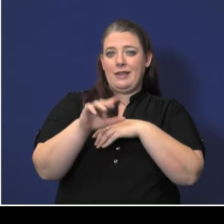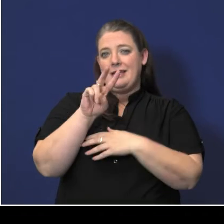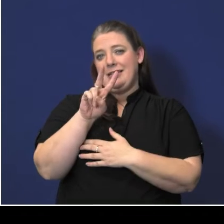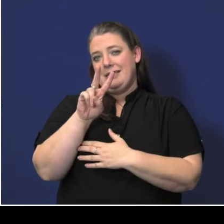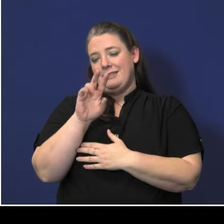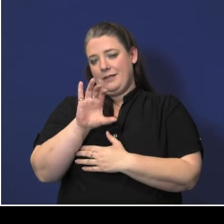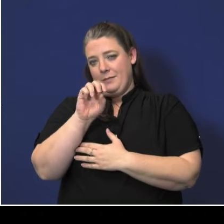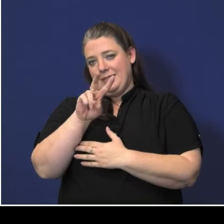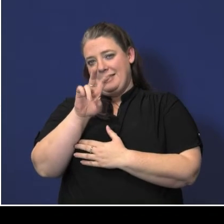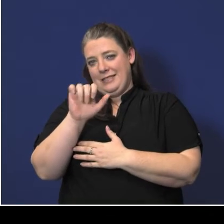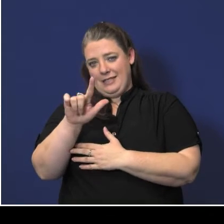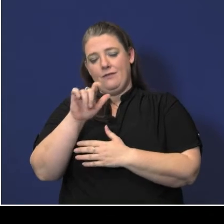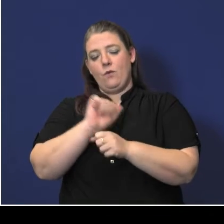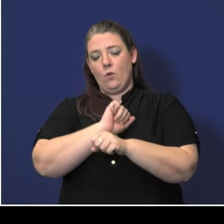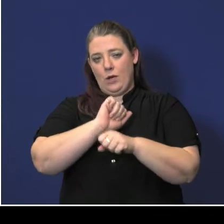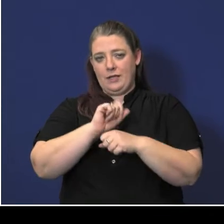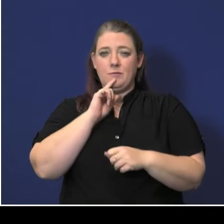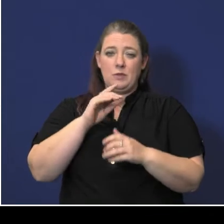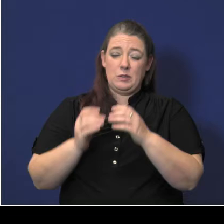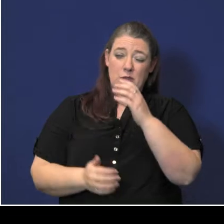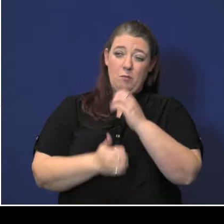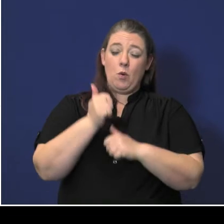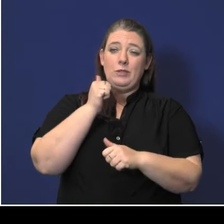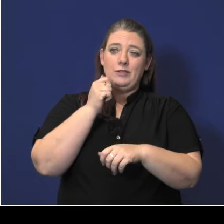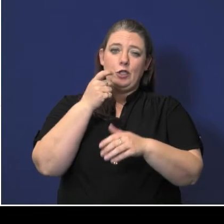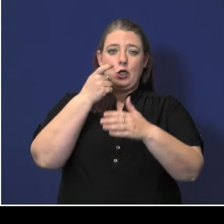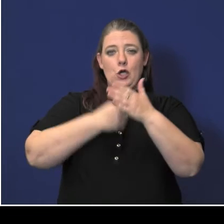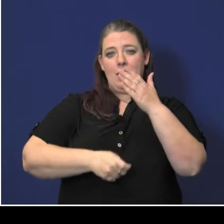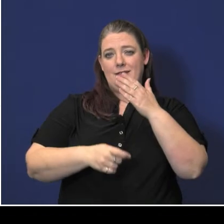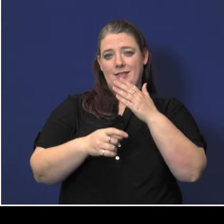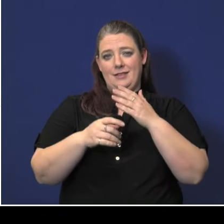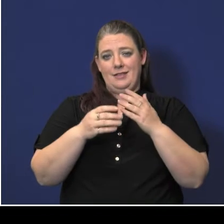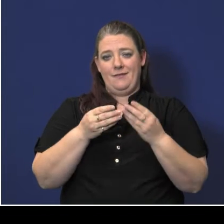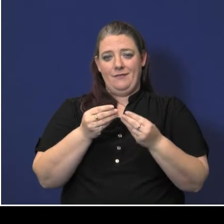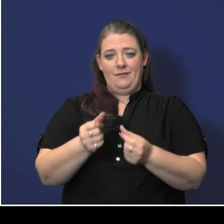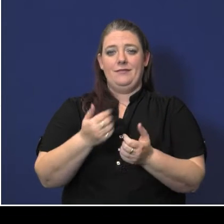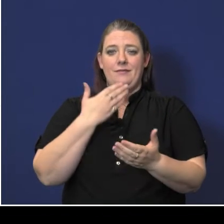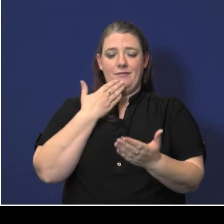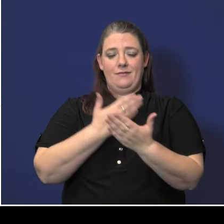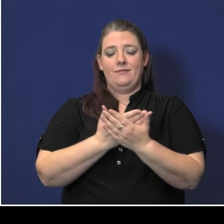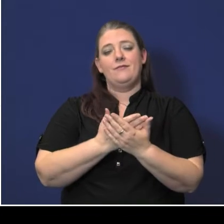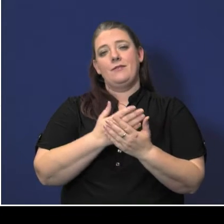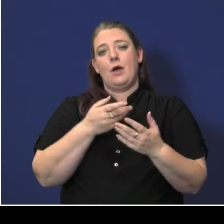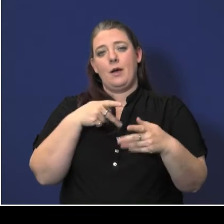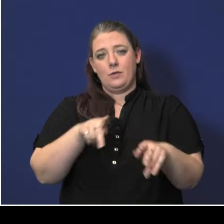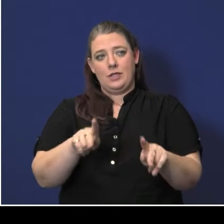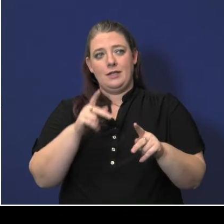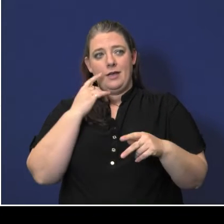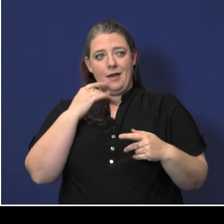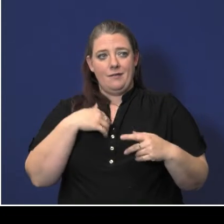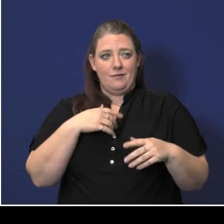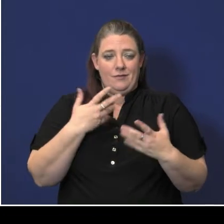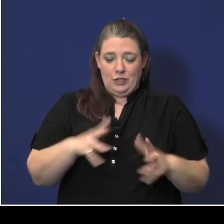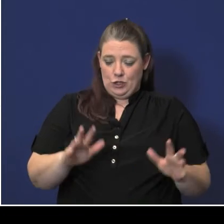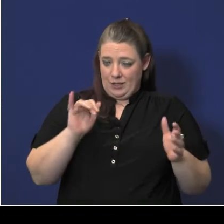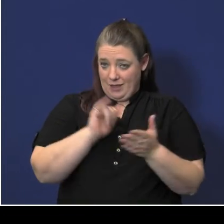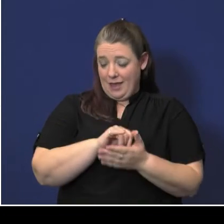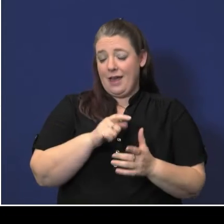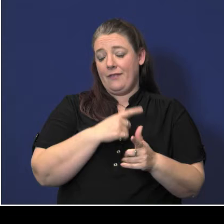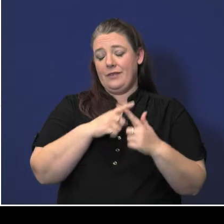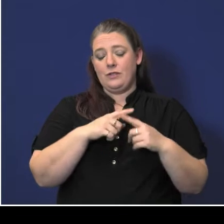most cost-effective option in getting the site ready and doing a clearing and grubbing package first, which is complete, and then doing a